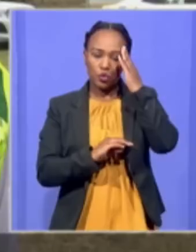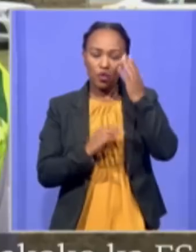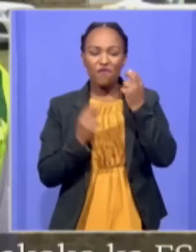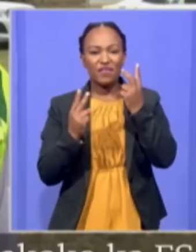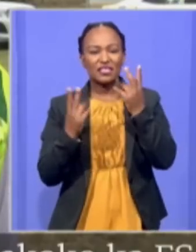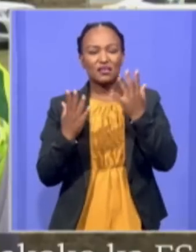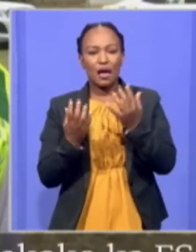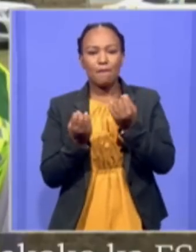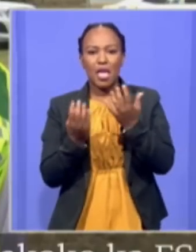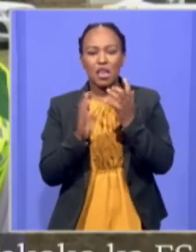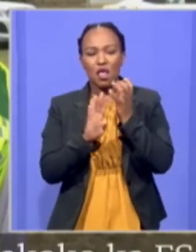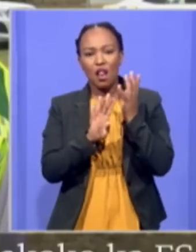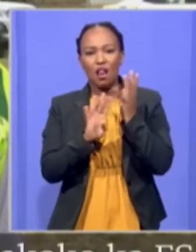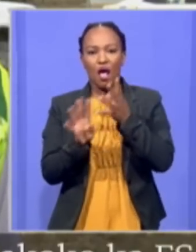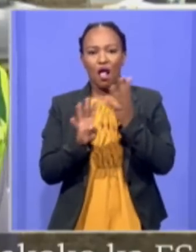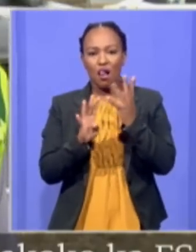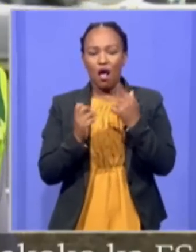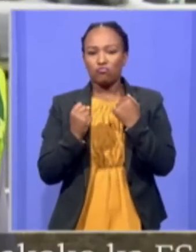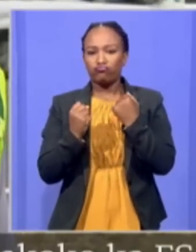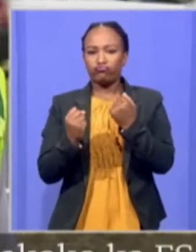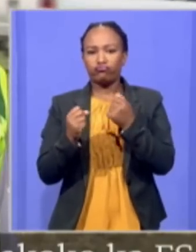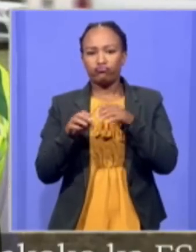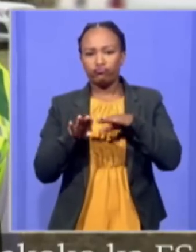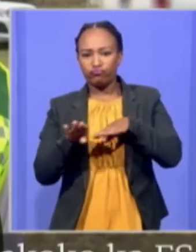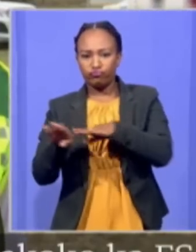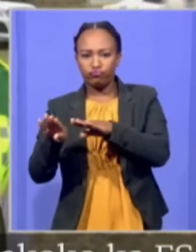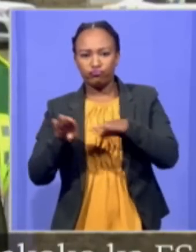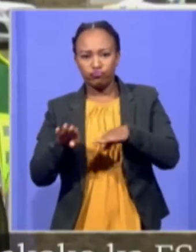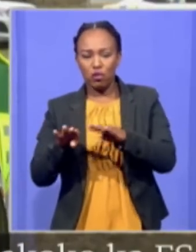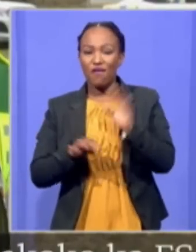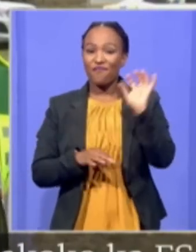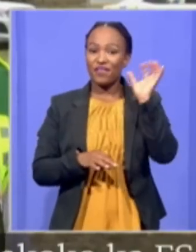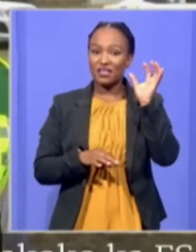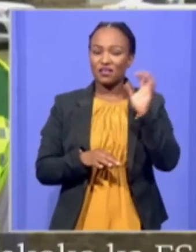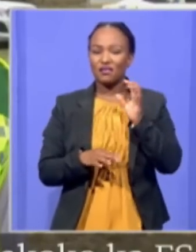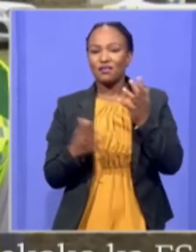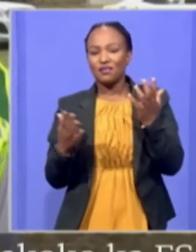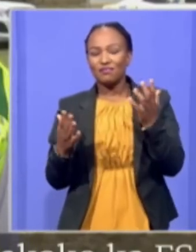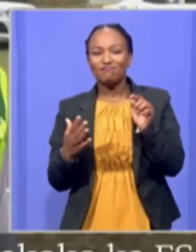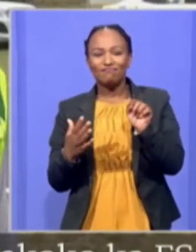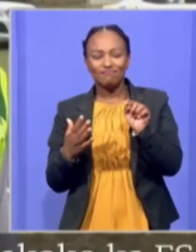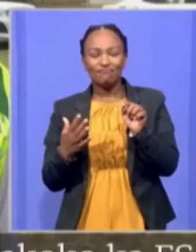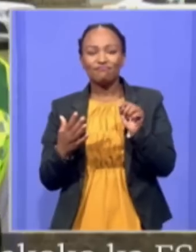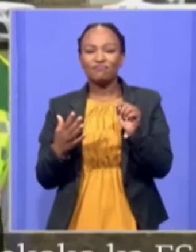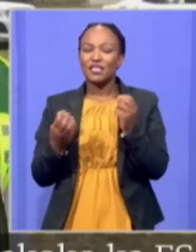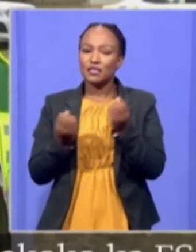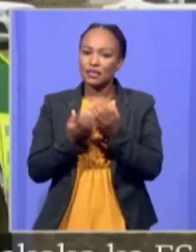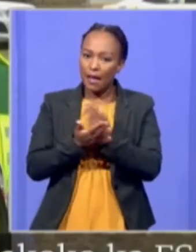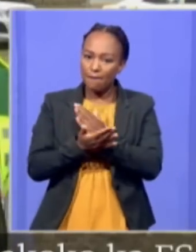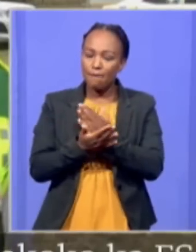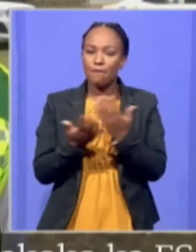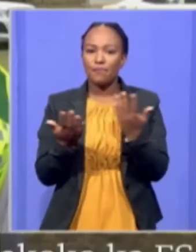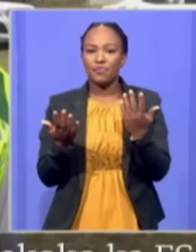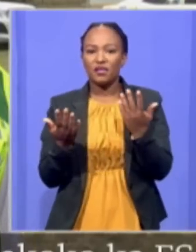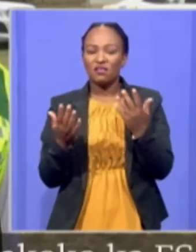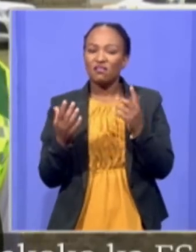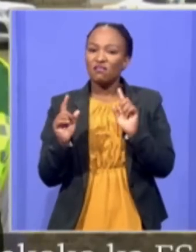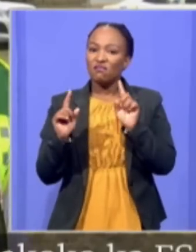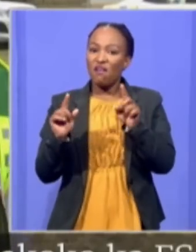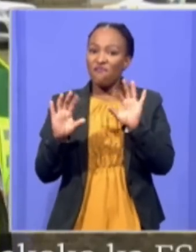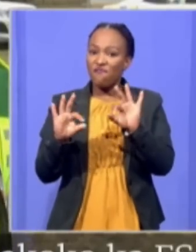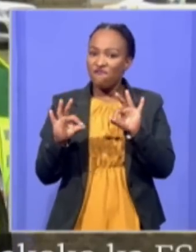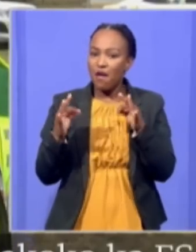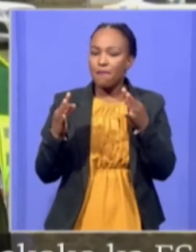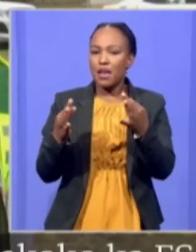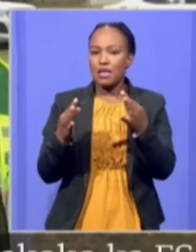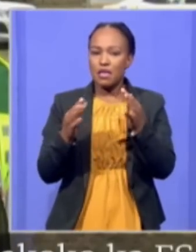ba bangata ba tla be ba tlile Freestata mona bakeng sa sehla sena. Ba bang ba tlo dula le family ka nako ena, ba